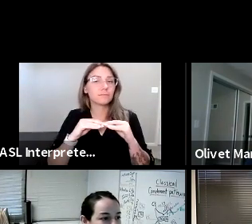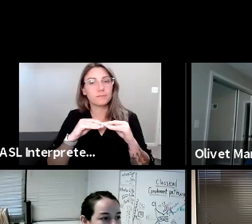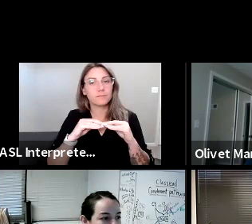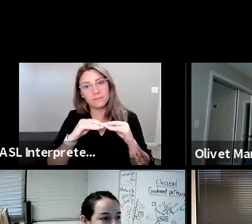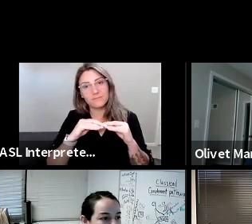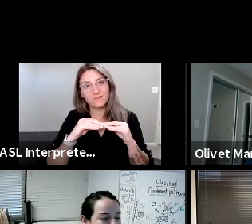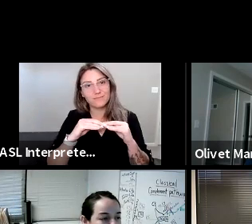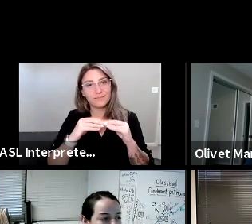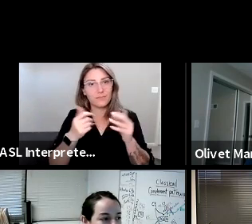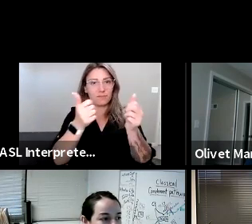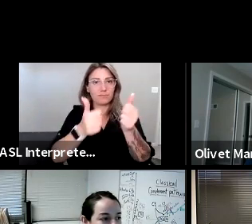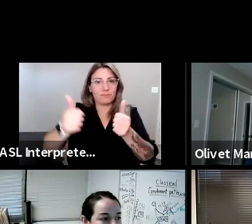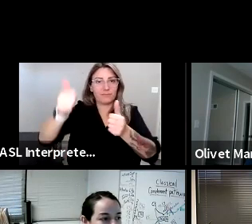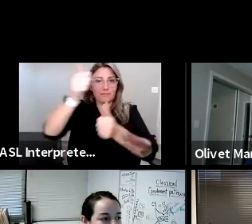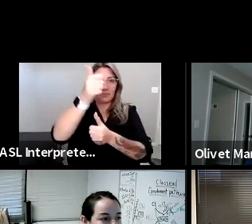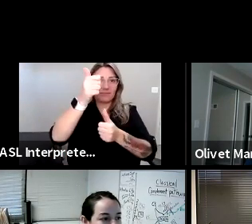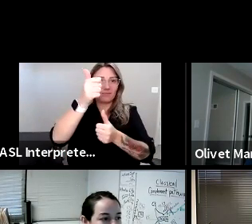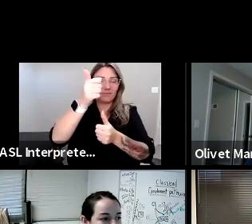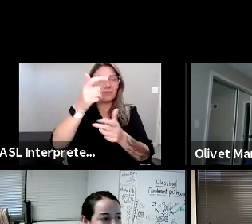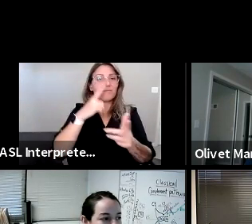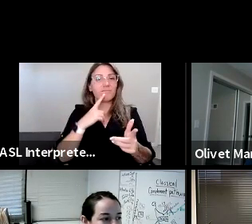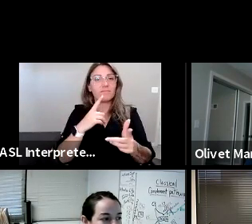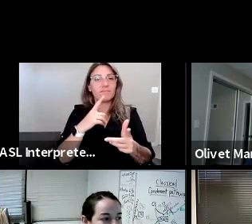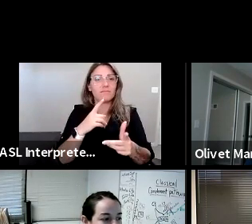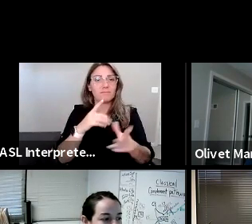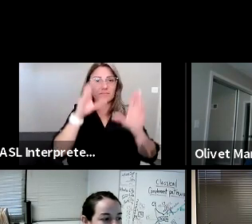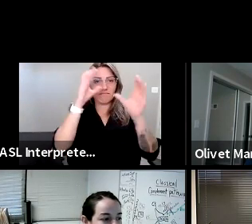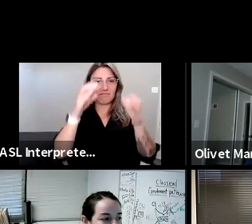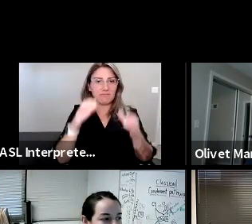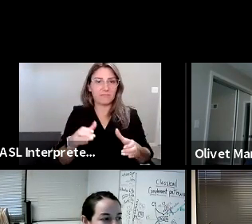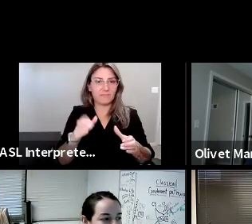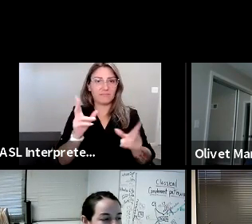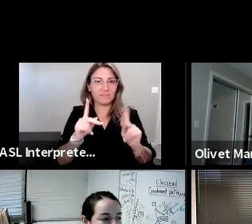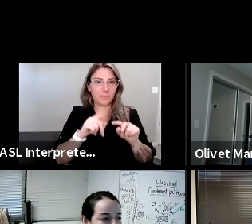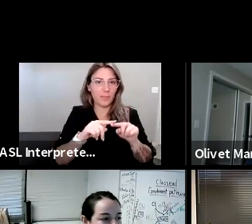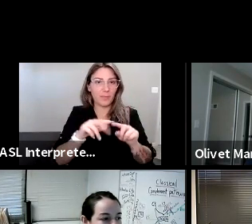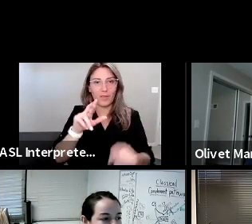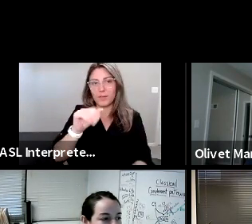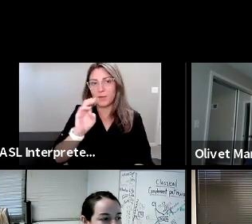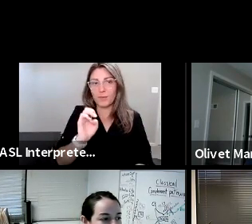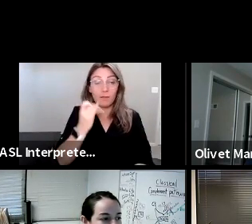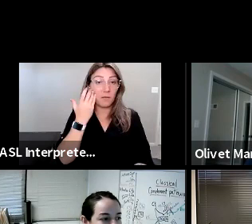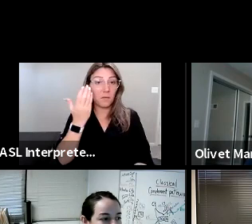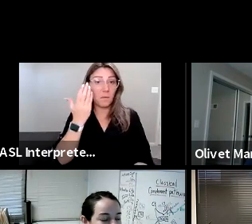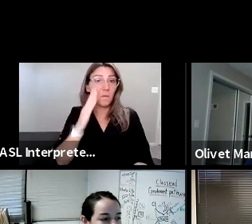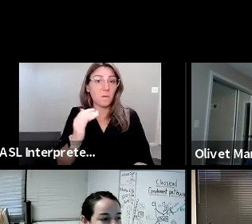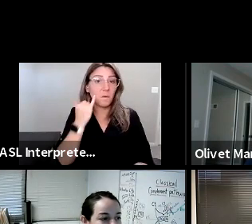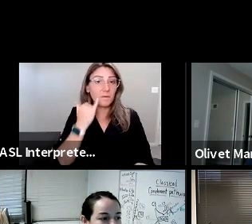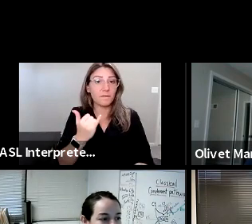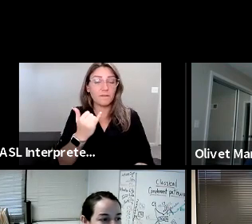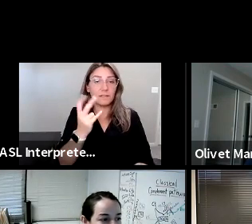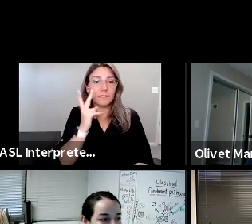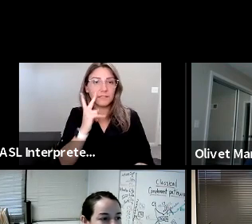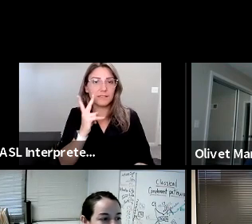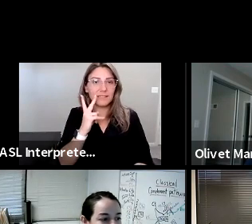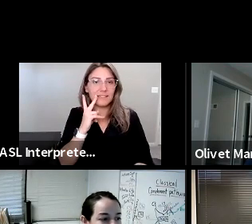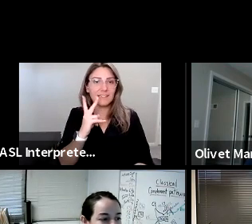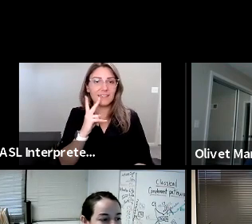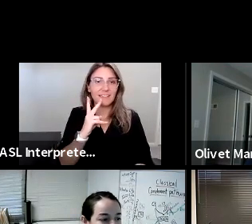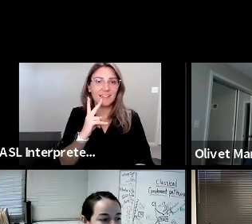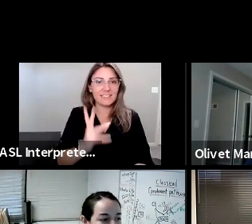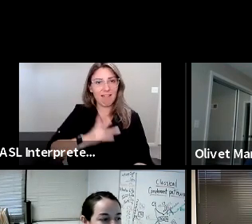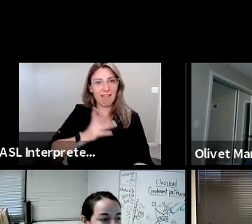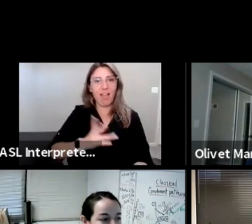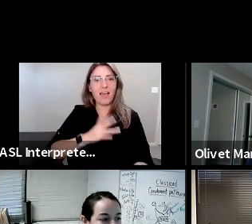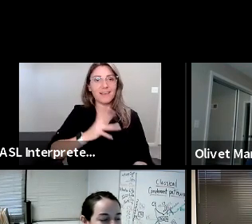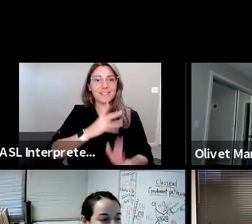guess, hierarchical form of classifying people based on race. I don't know if you guys have ever seen, there's a classic painting or